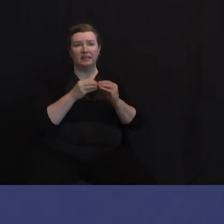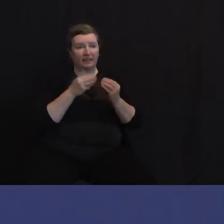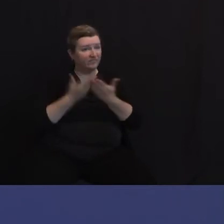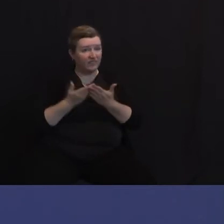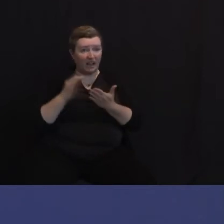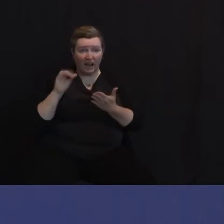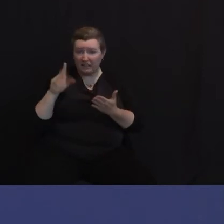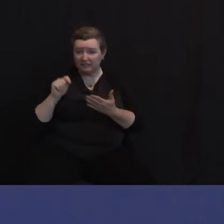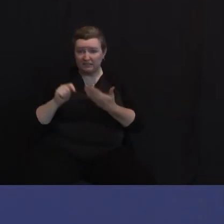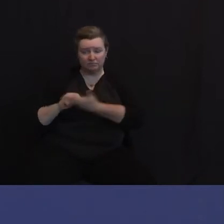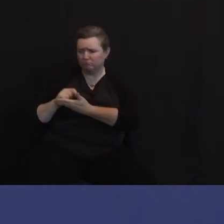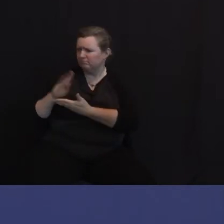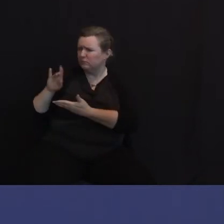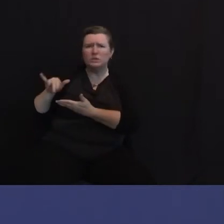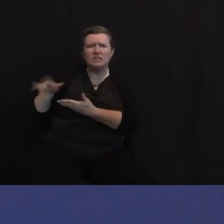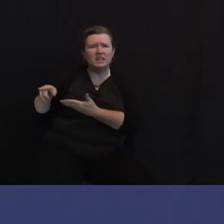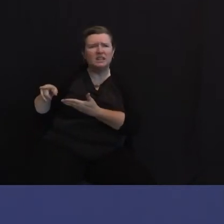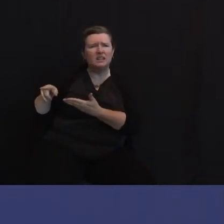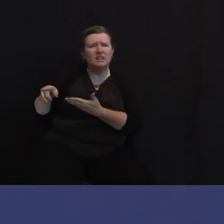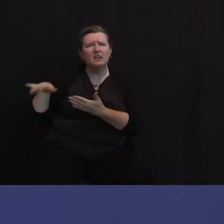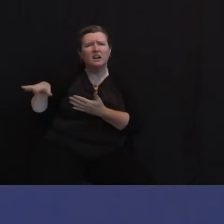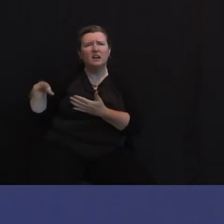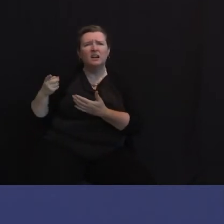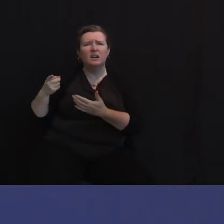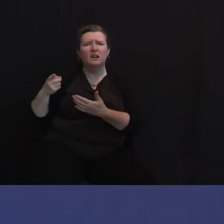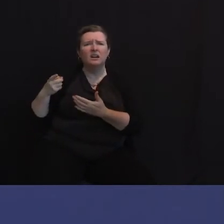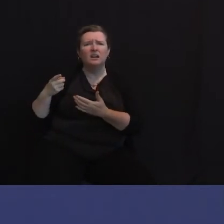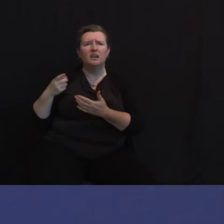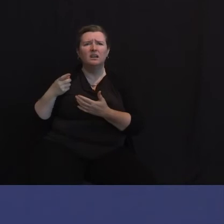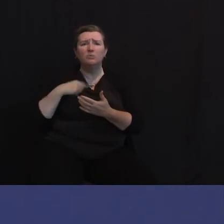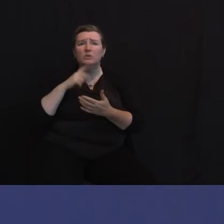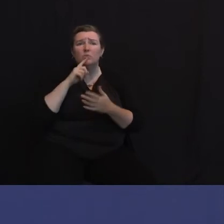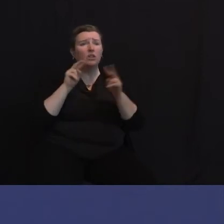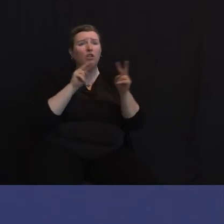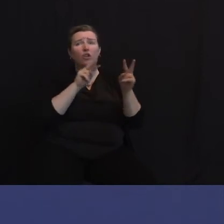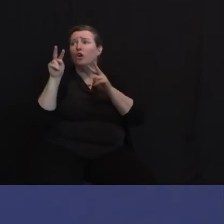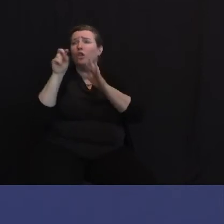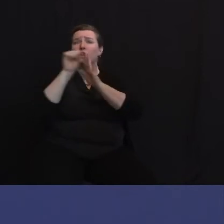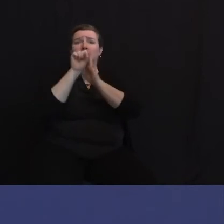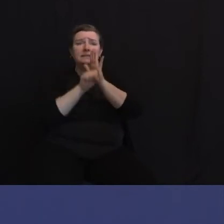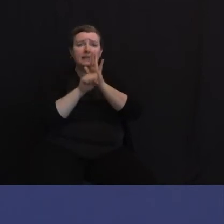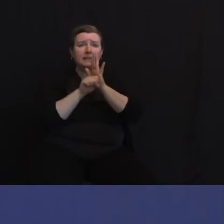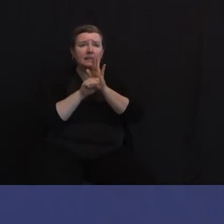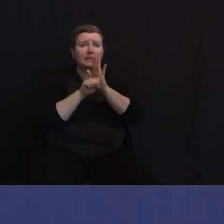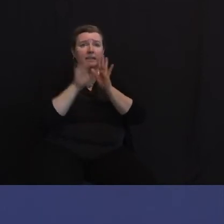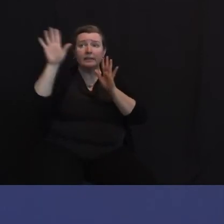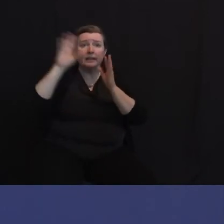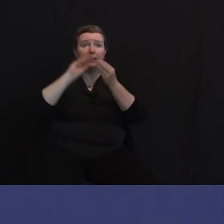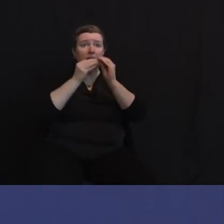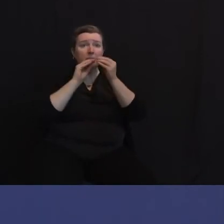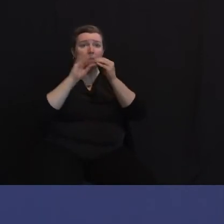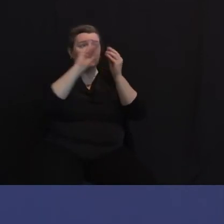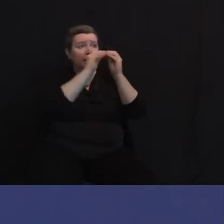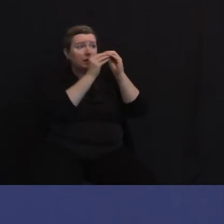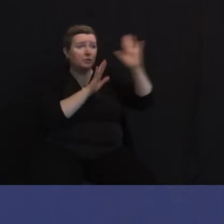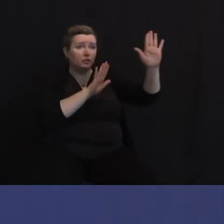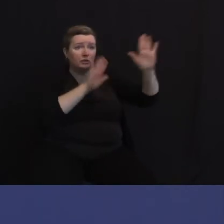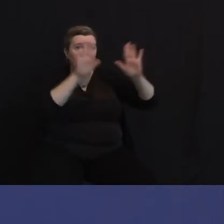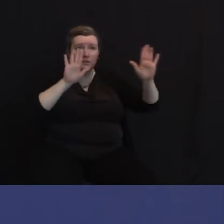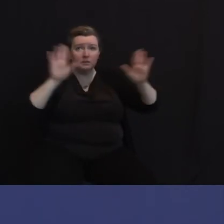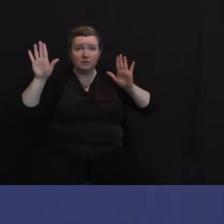aside. We were marveling at a couple of states and the numbers they were putting on the boards. And Judy